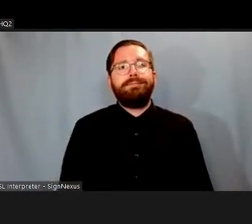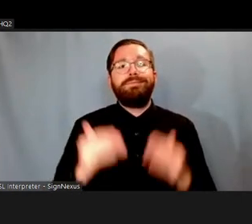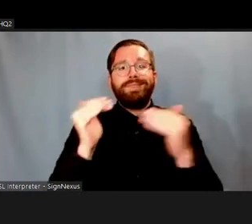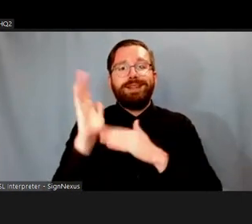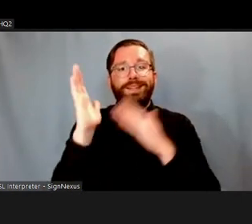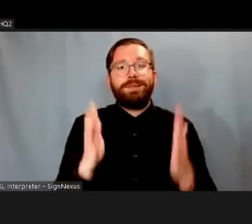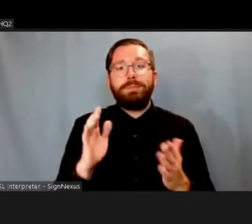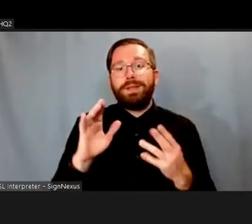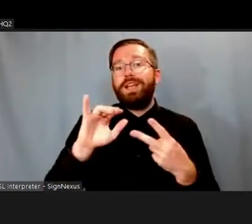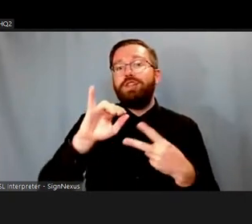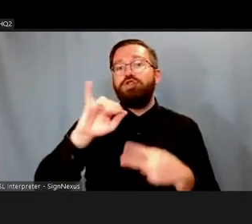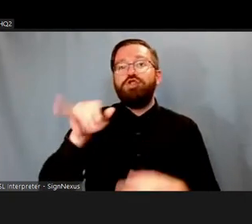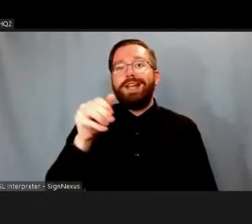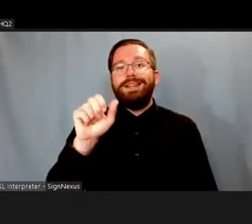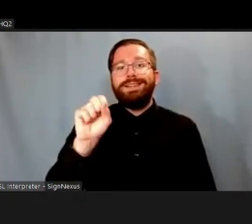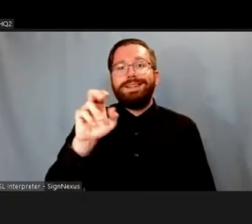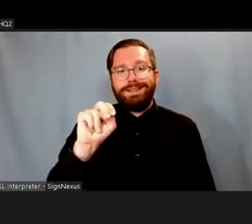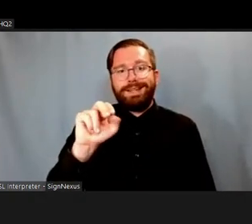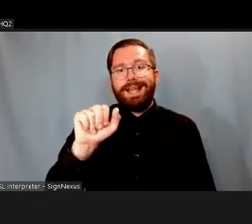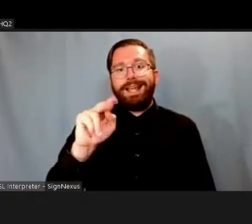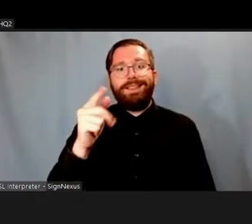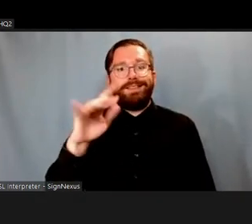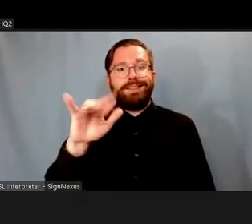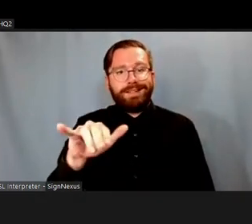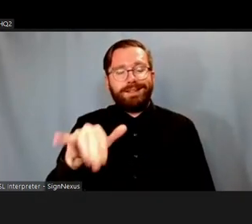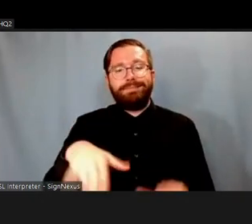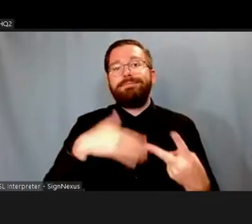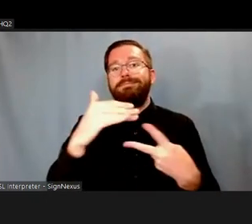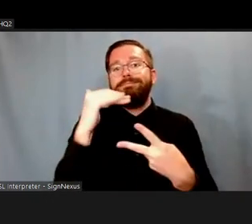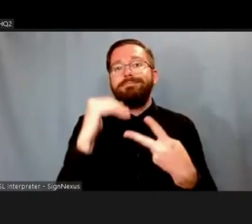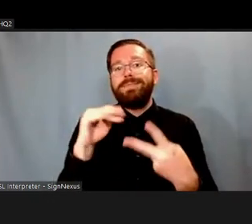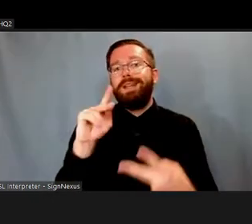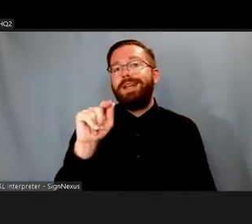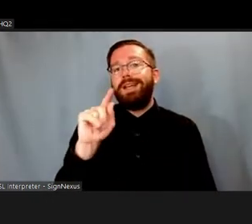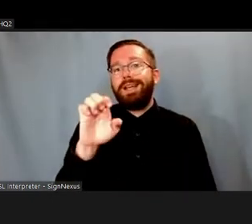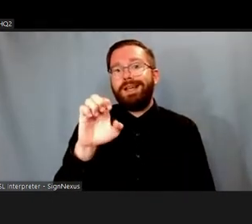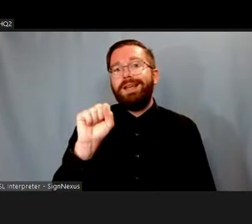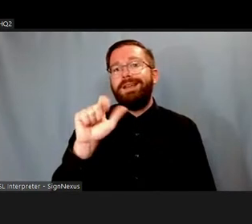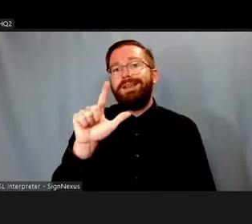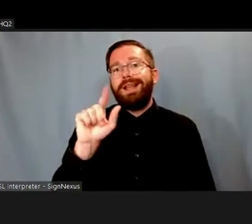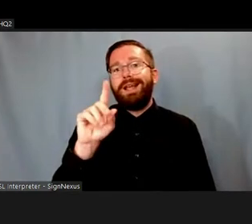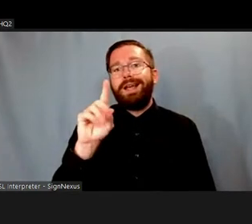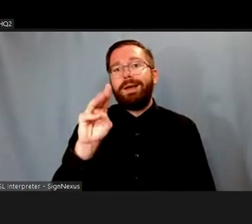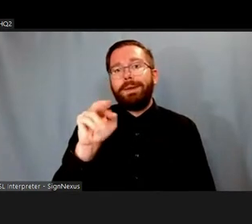speaker is jason anthony followed by kate slevin